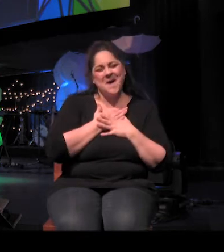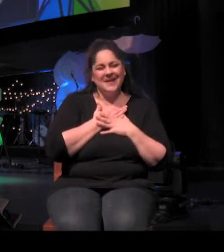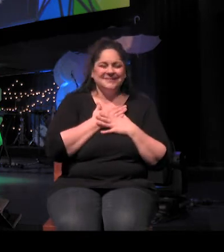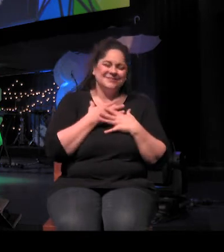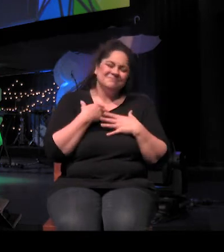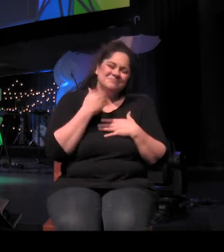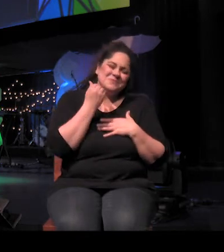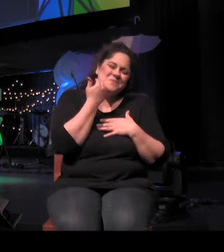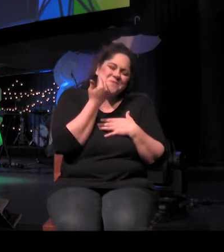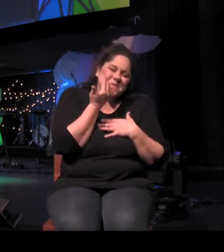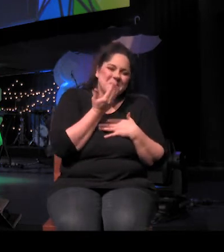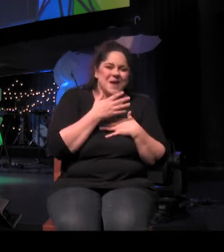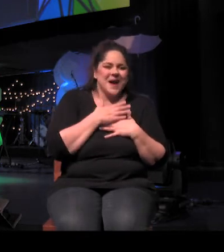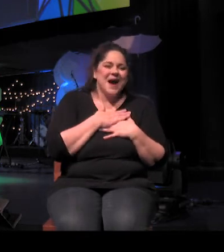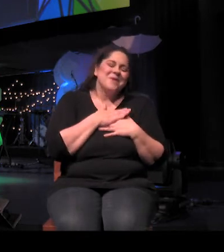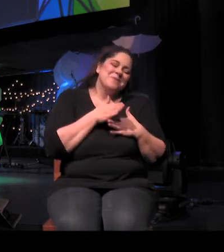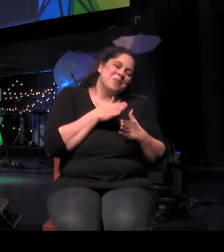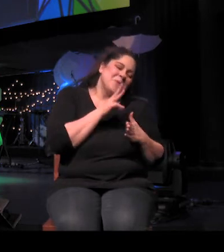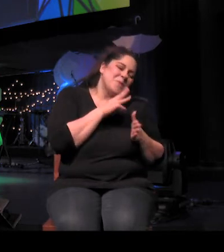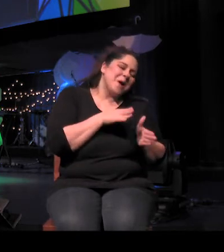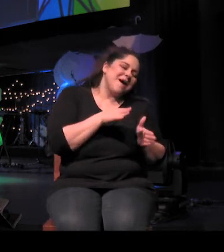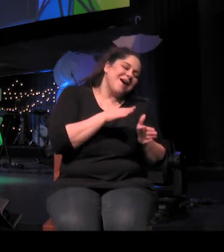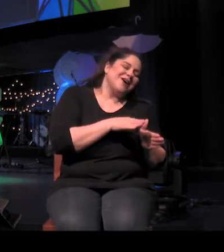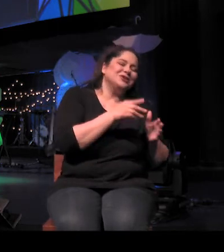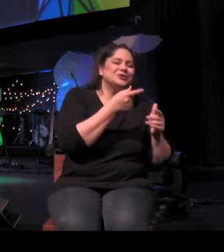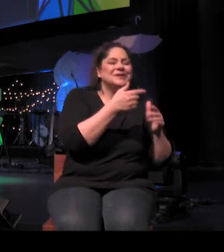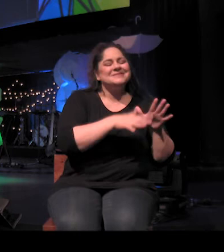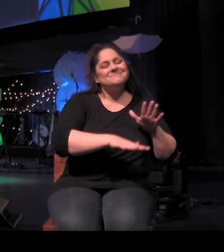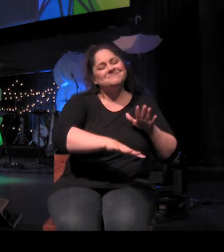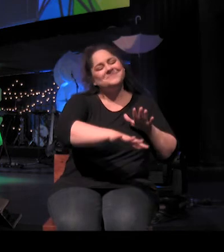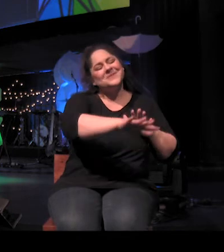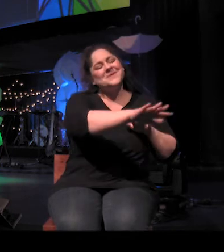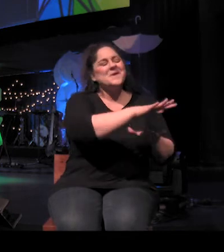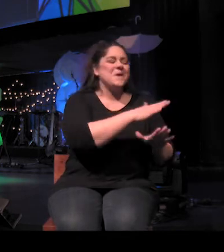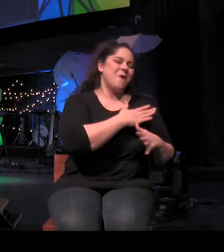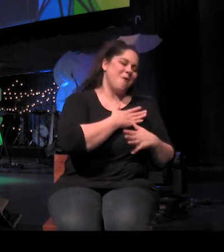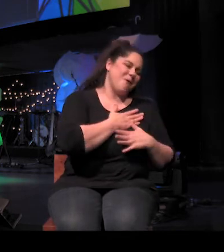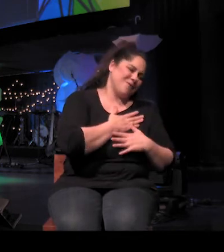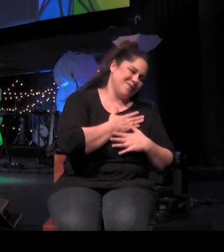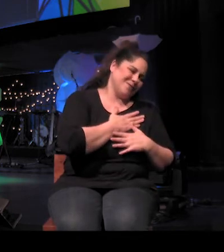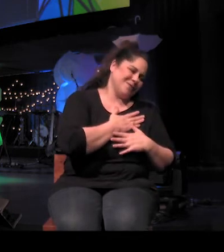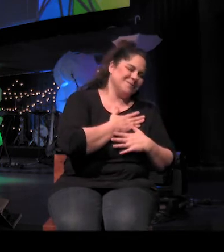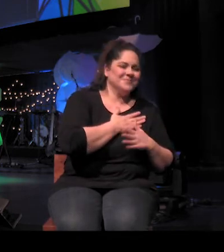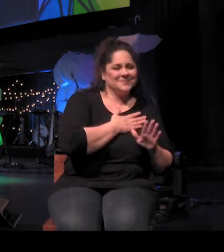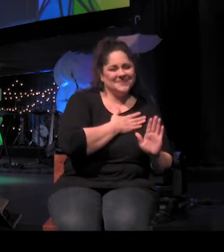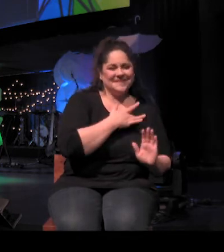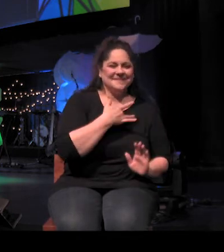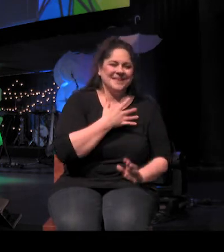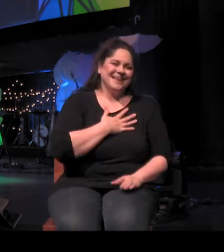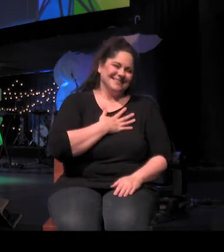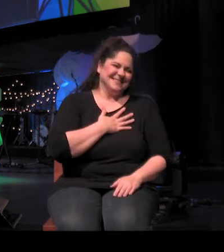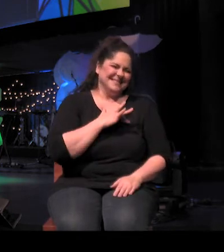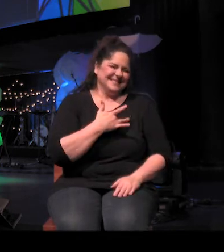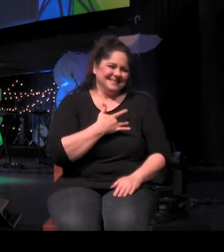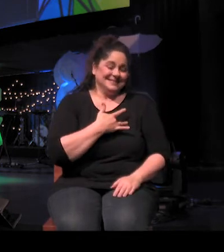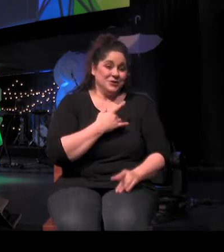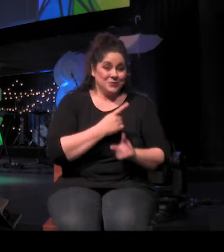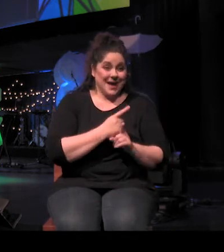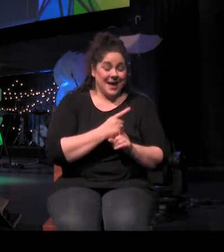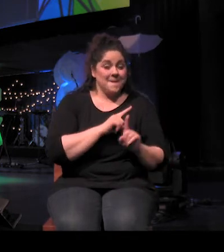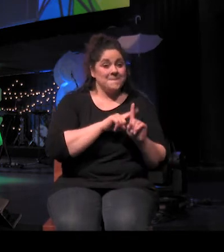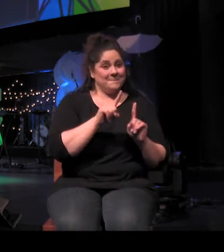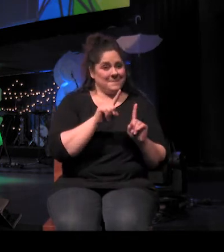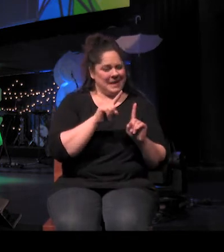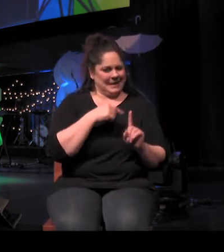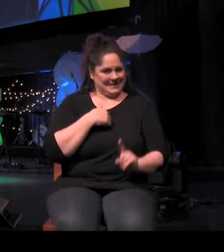know, lead beside the still waters into green pastures, and just makes us feel, you know, all warm inside. But as